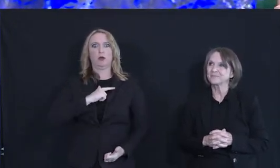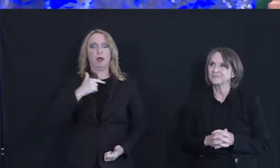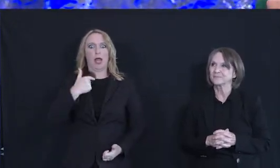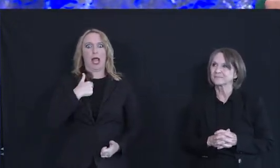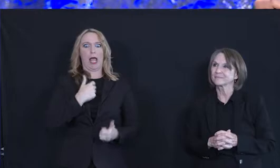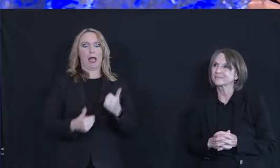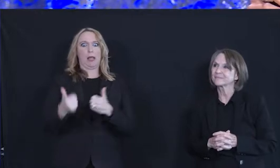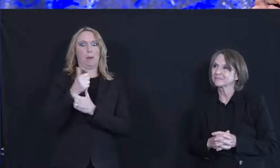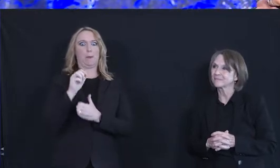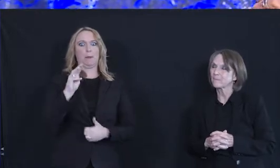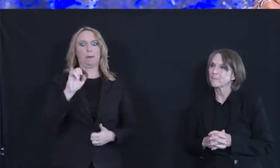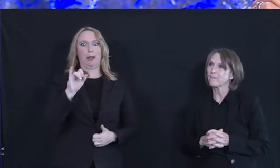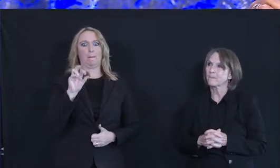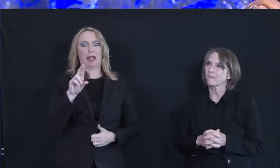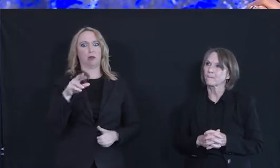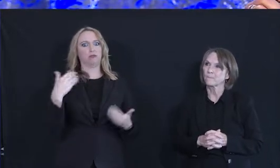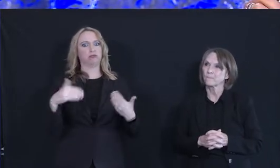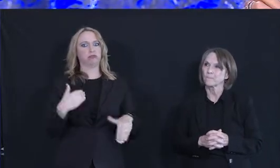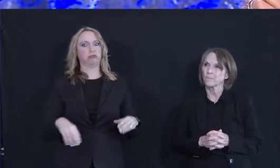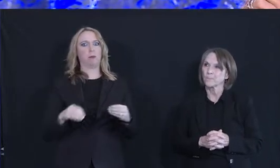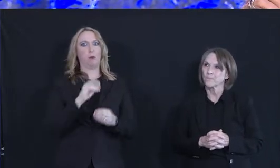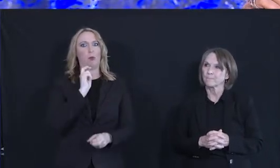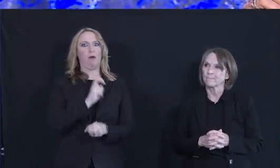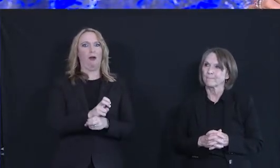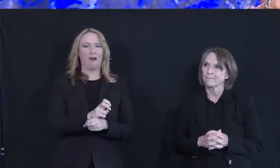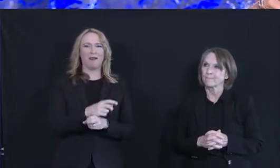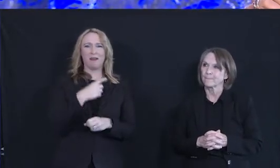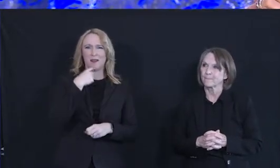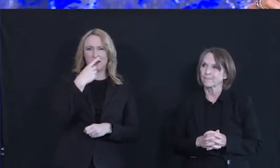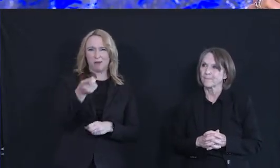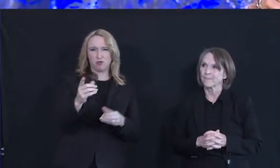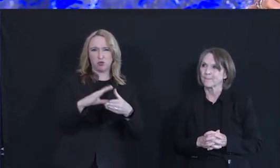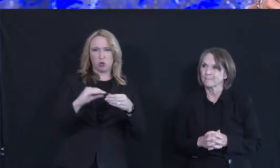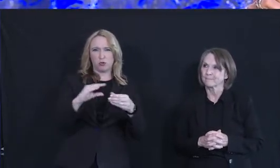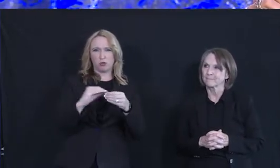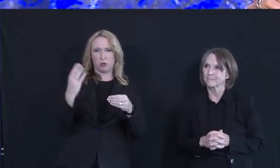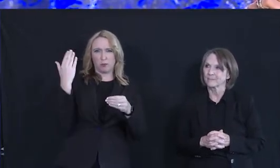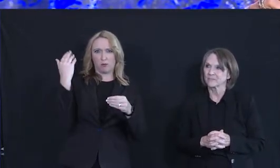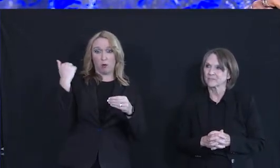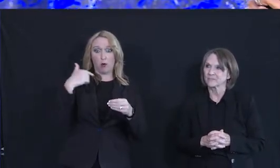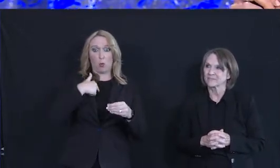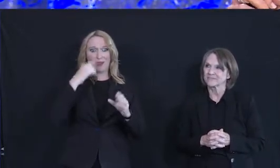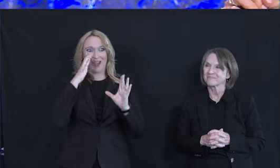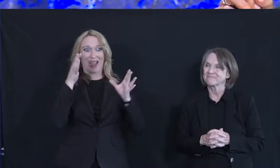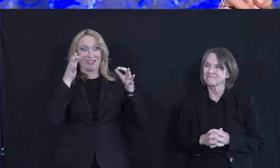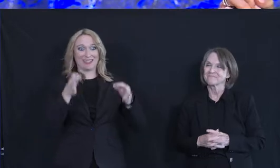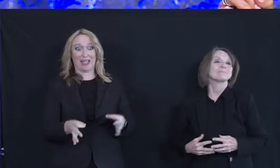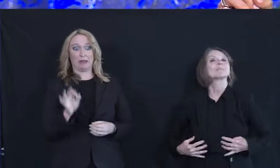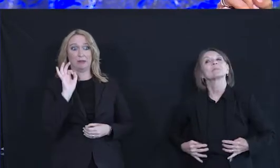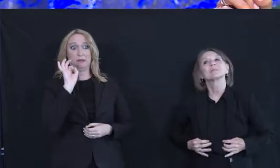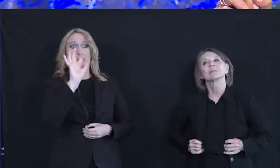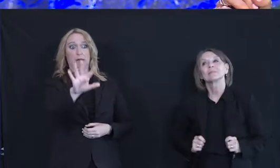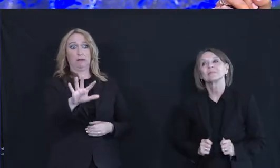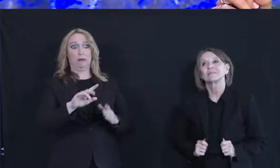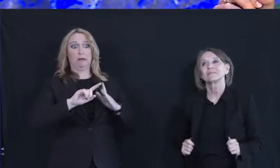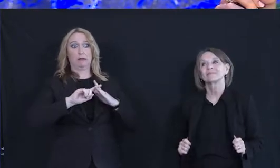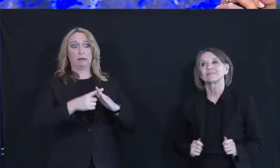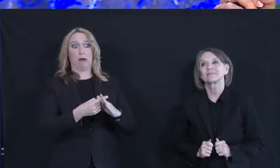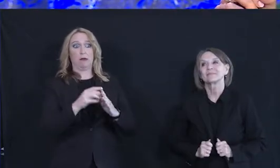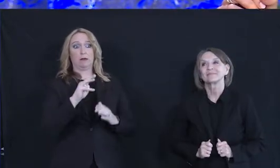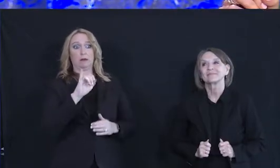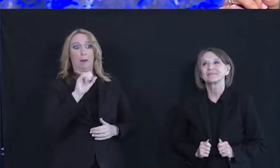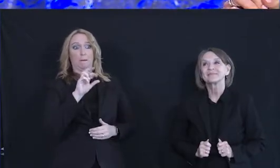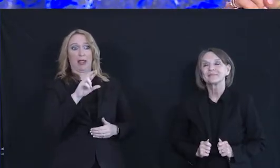day and age and and I've told this story publicly many of you may be heard me say this around the same time we were deciding to run for mayor January 6 happened right